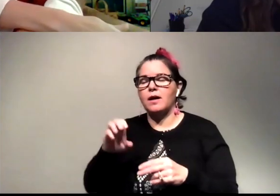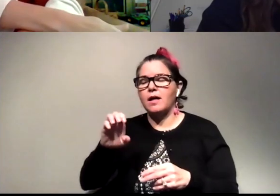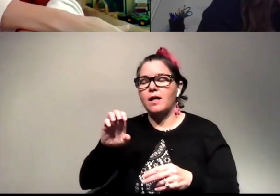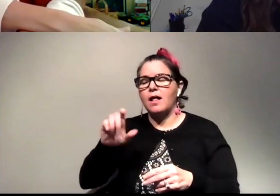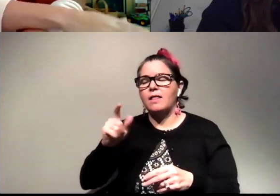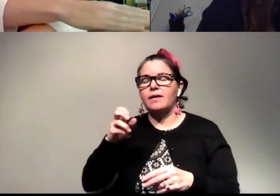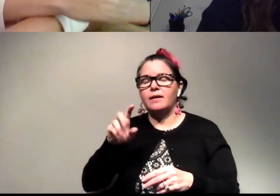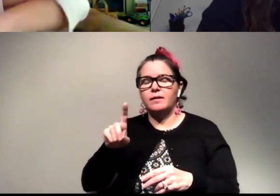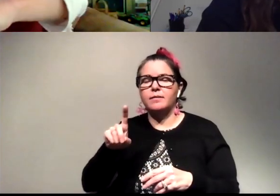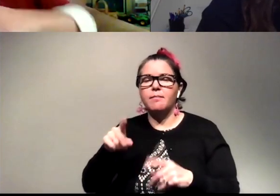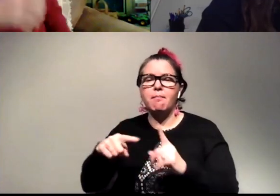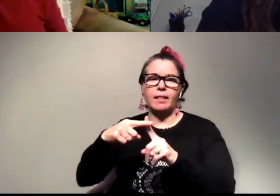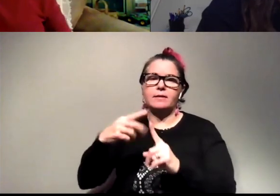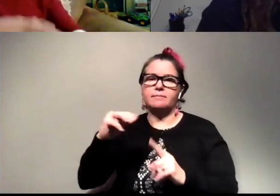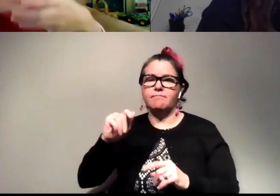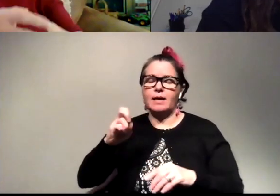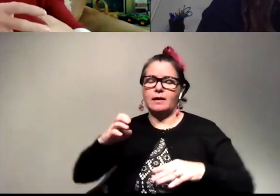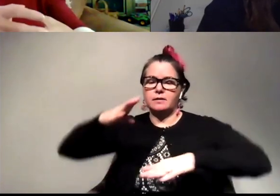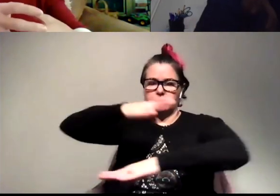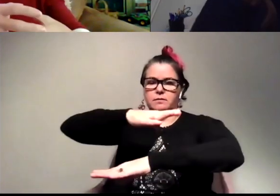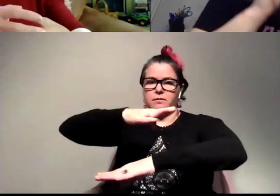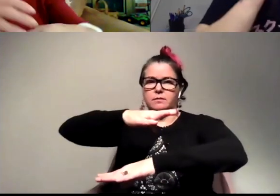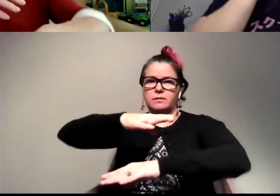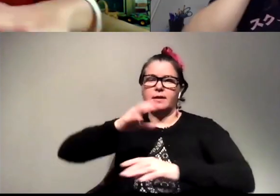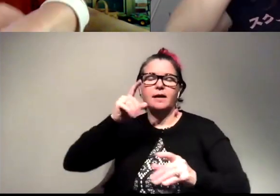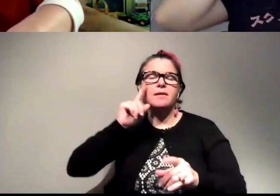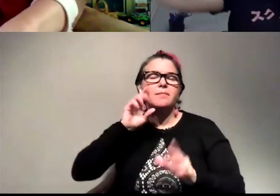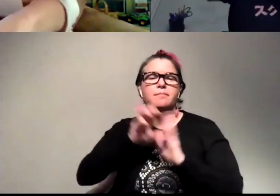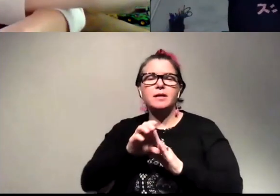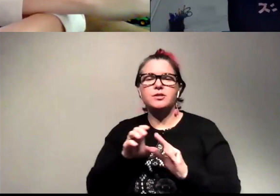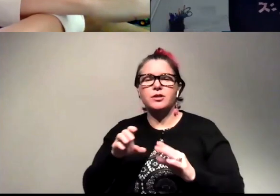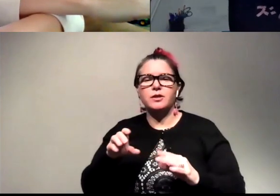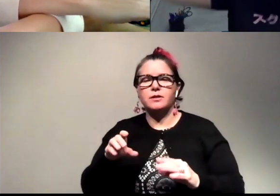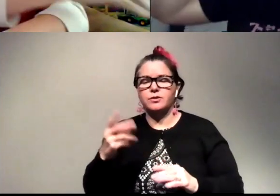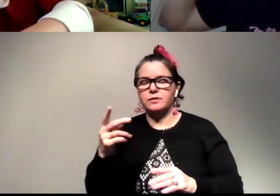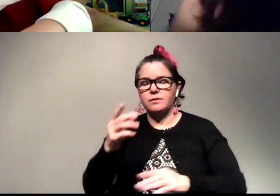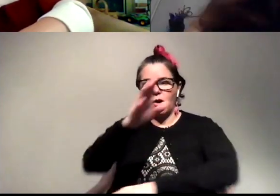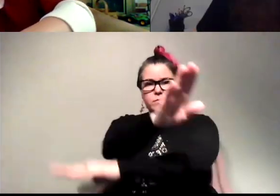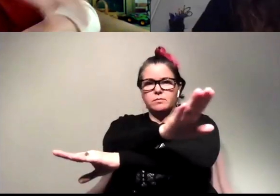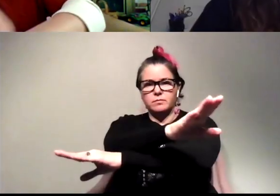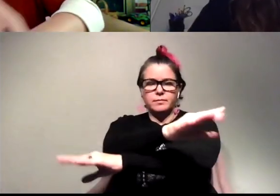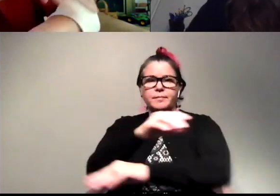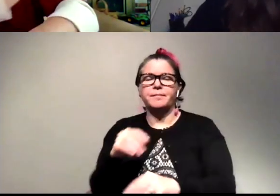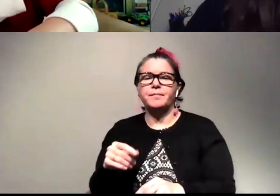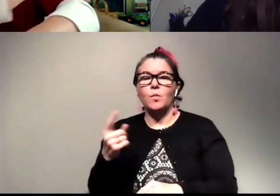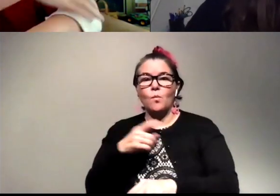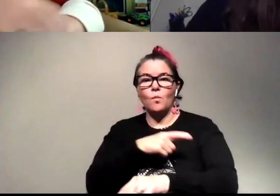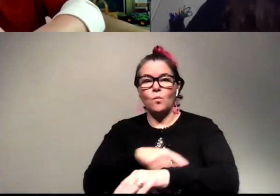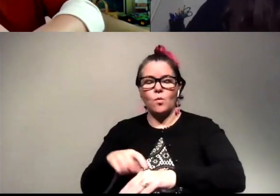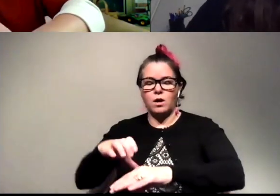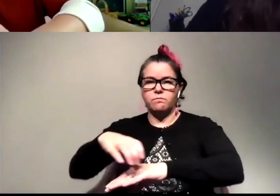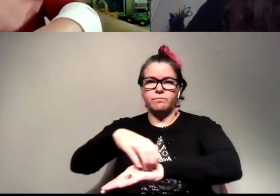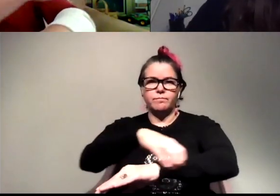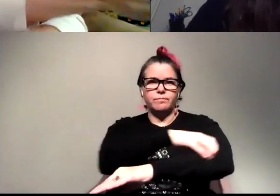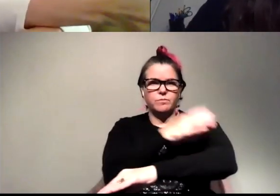like this. And so you can picture a stand with two arms. One of the arms is enclosed and in the